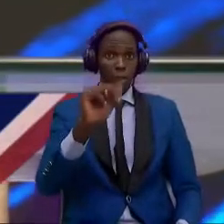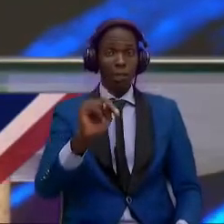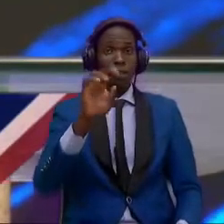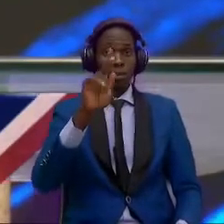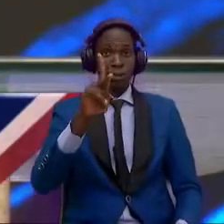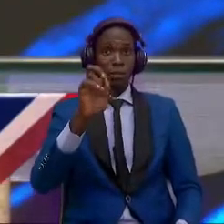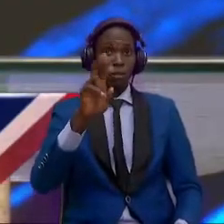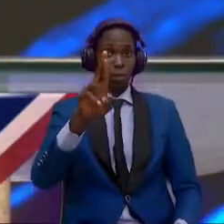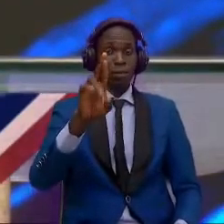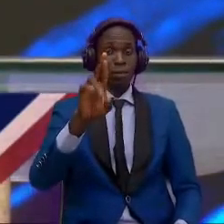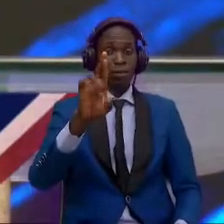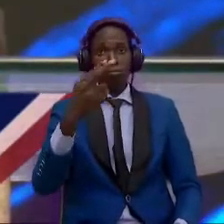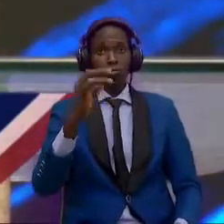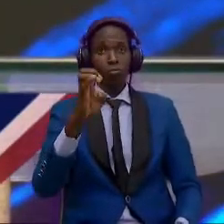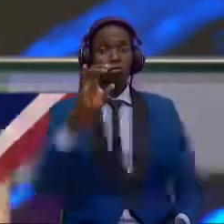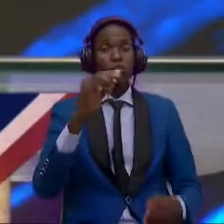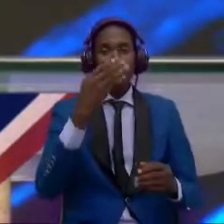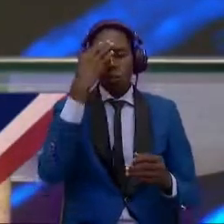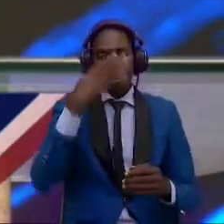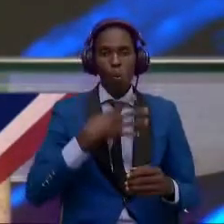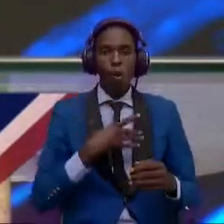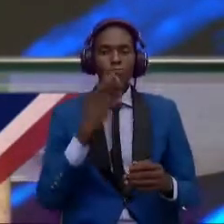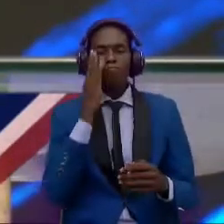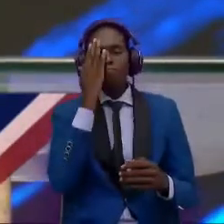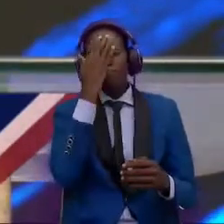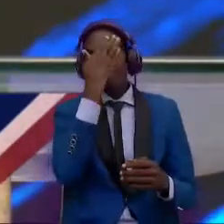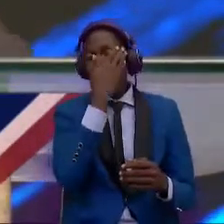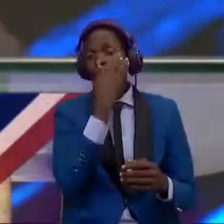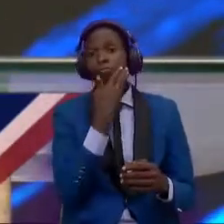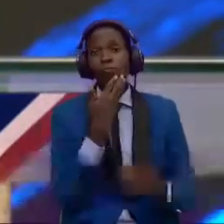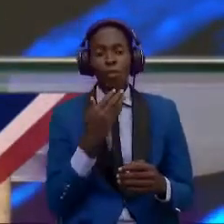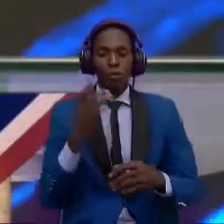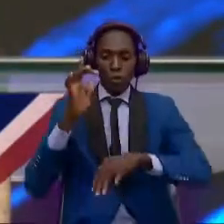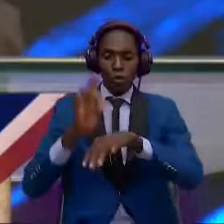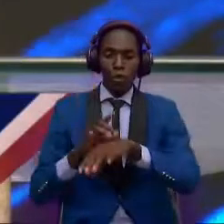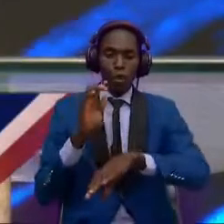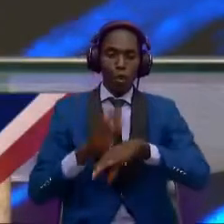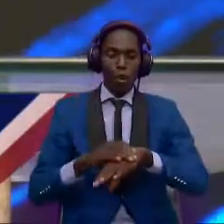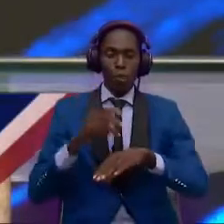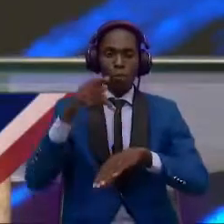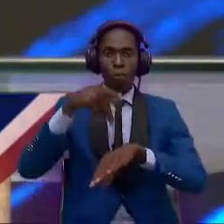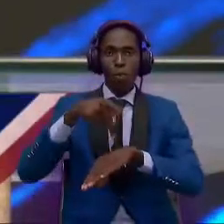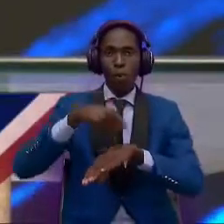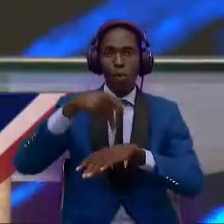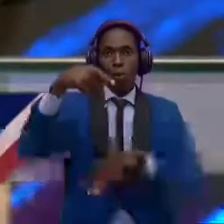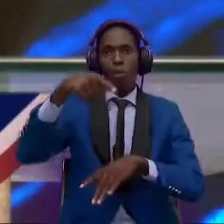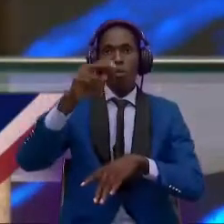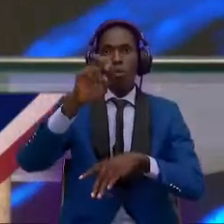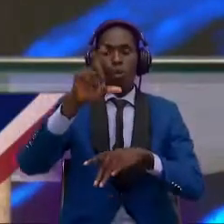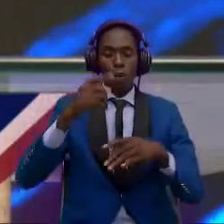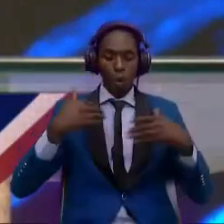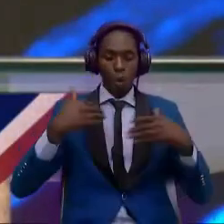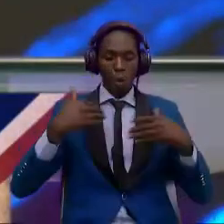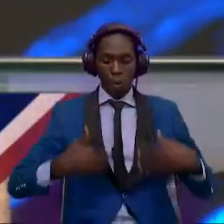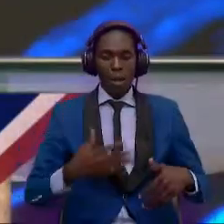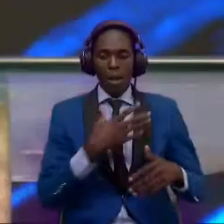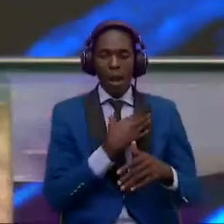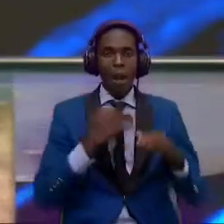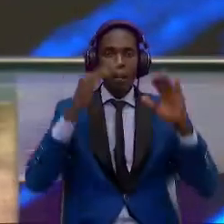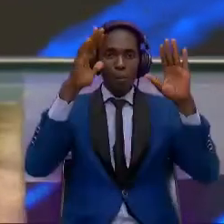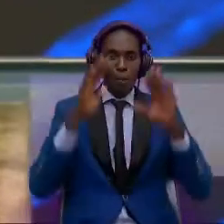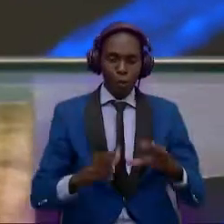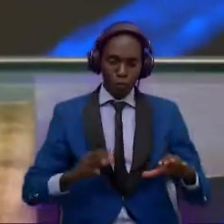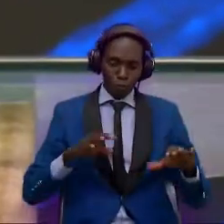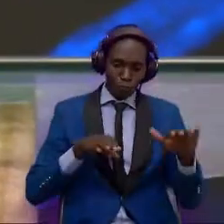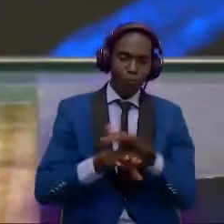Twitter, everything was sending to them, the prayer, the power, the anointing, and miracles will be taking